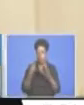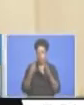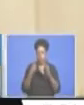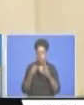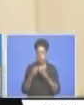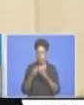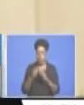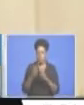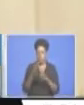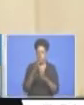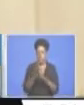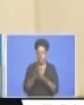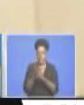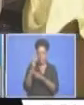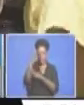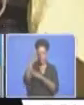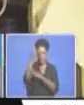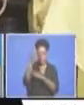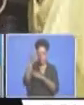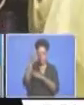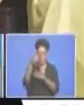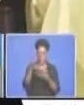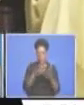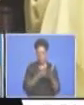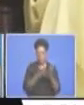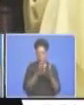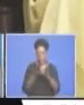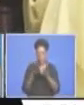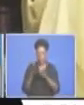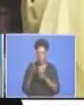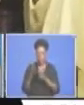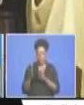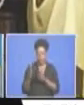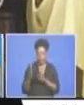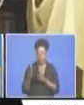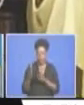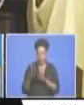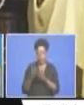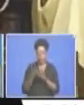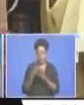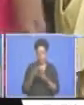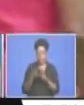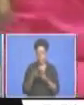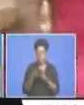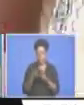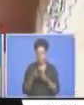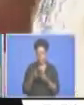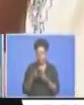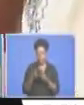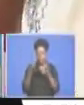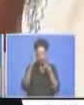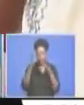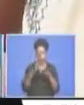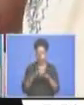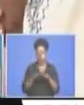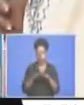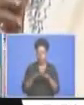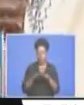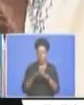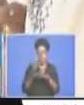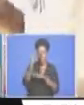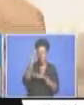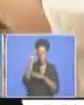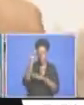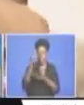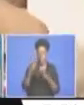our governance into perspective, and once that's done, then we will concentrate more on the game to have